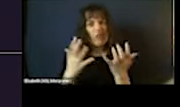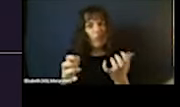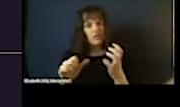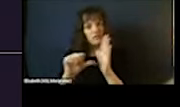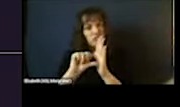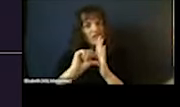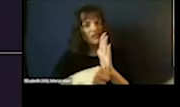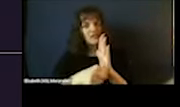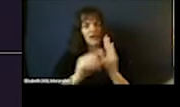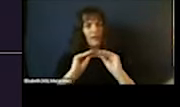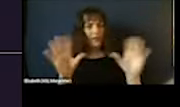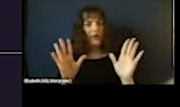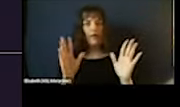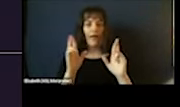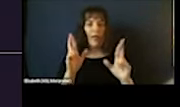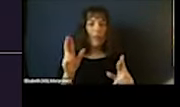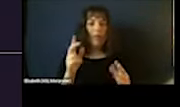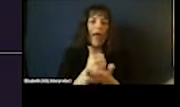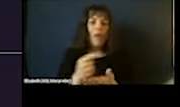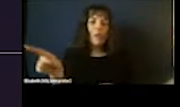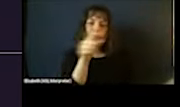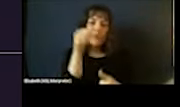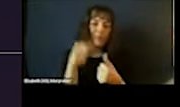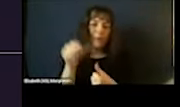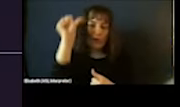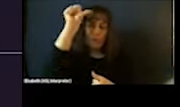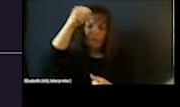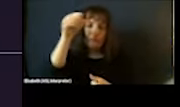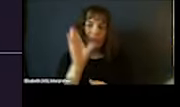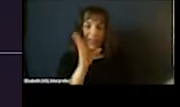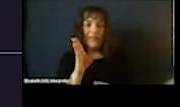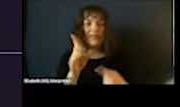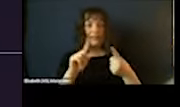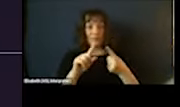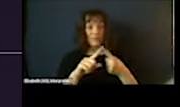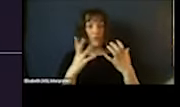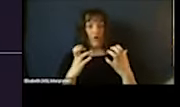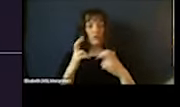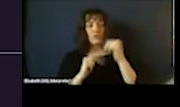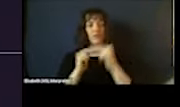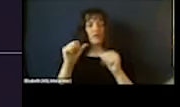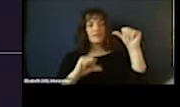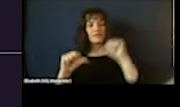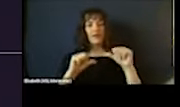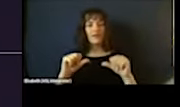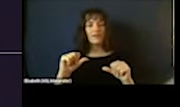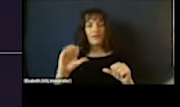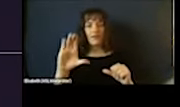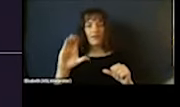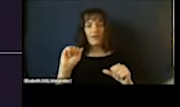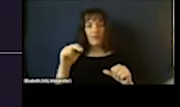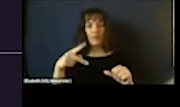because it helps everybody remember. So what we really want to do is build science capital and the aspirations of young